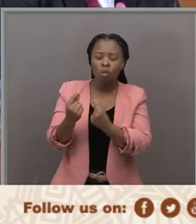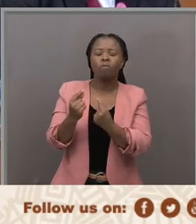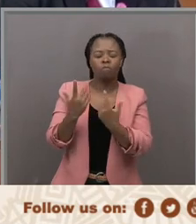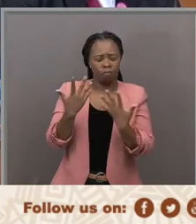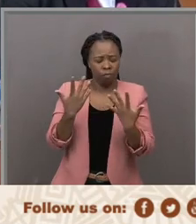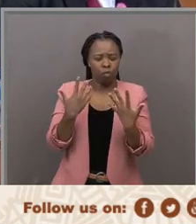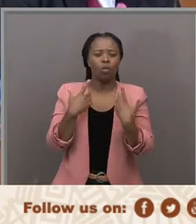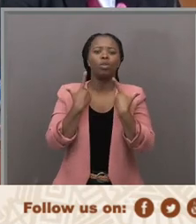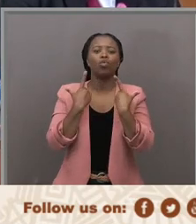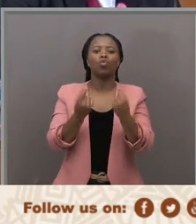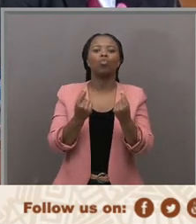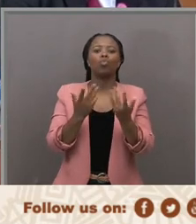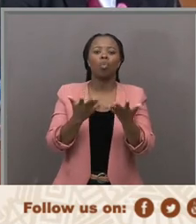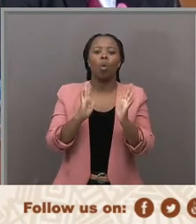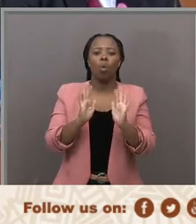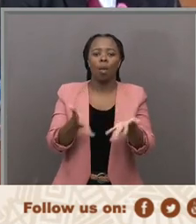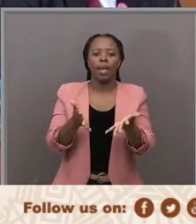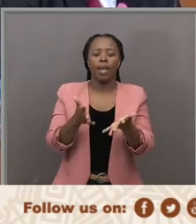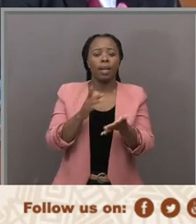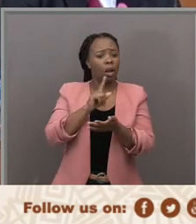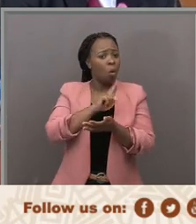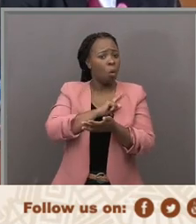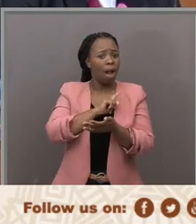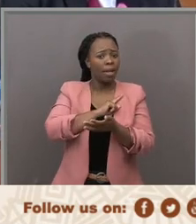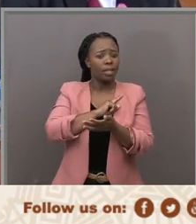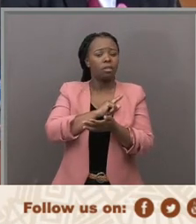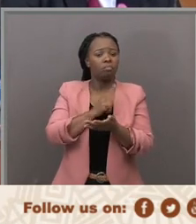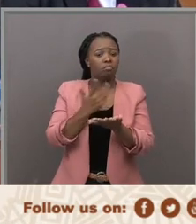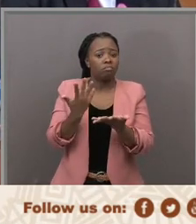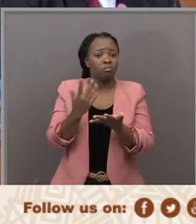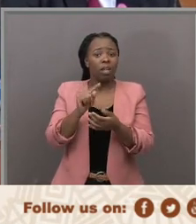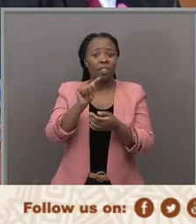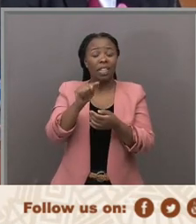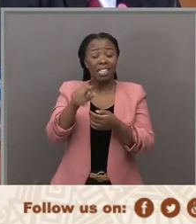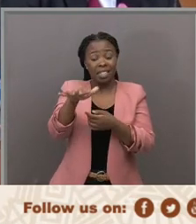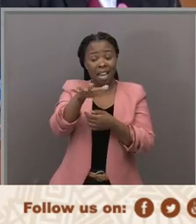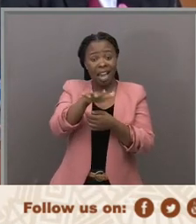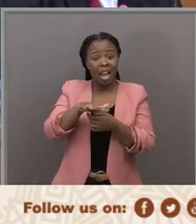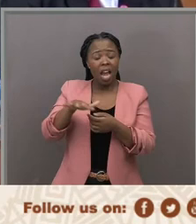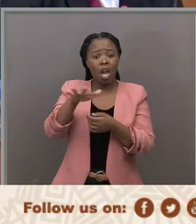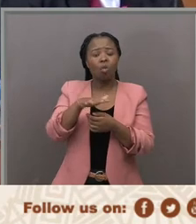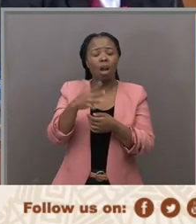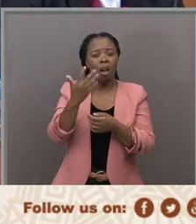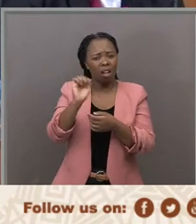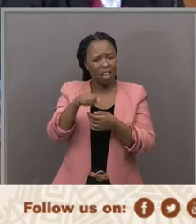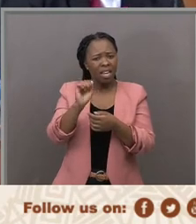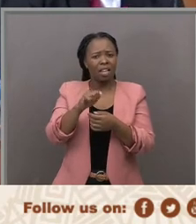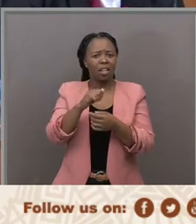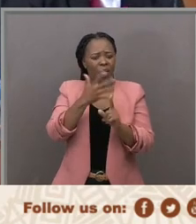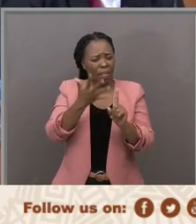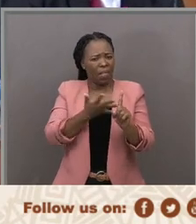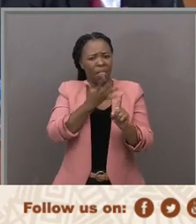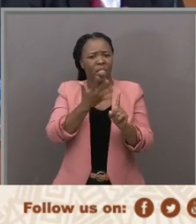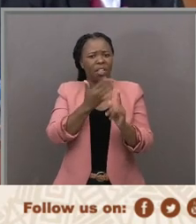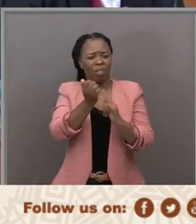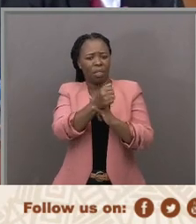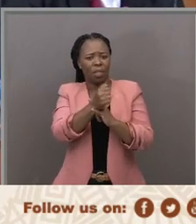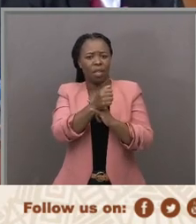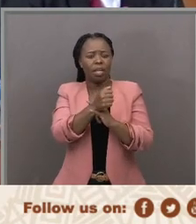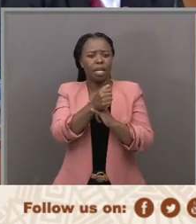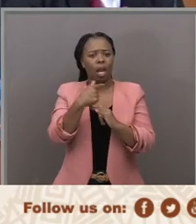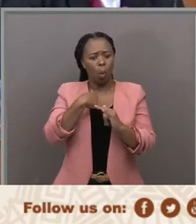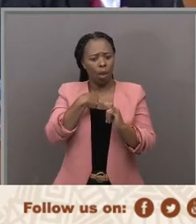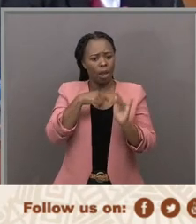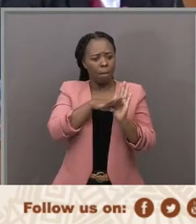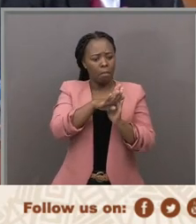so because this particular area has undermined great and tremendous progress we have made as